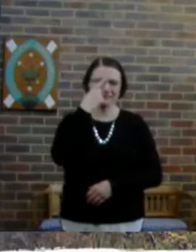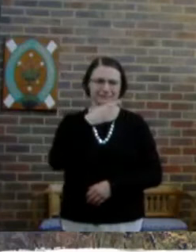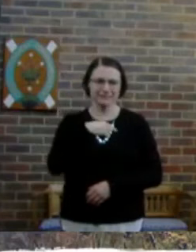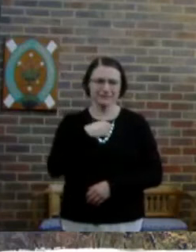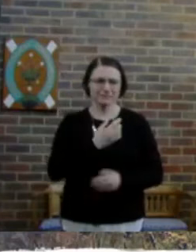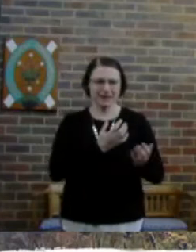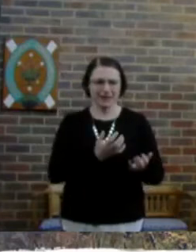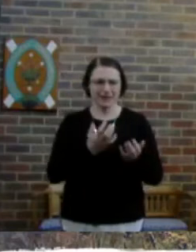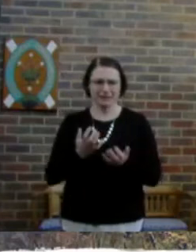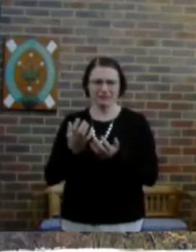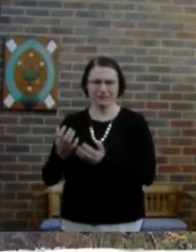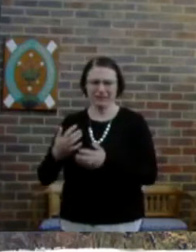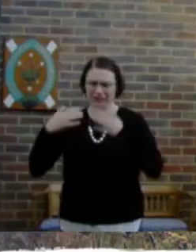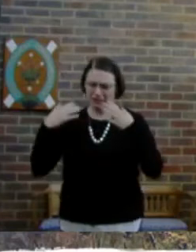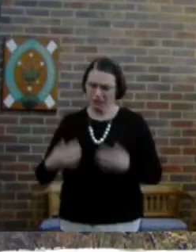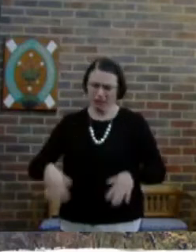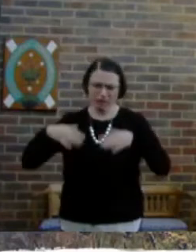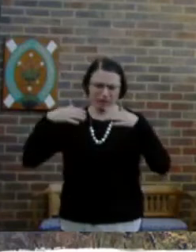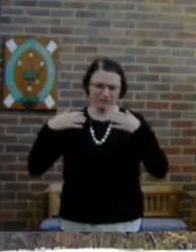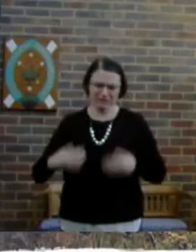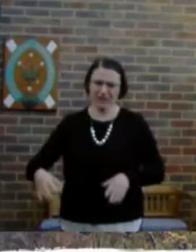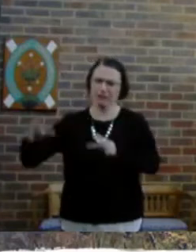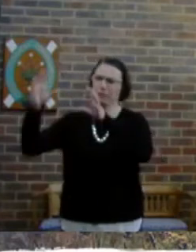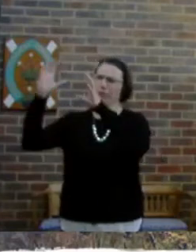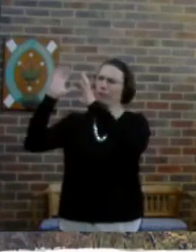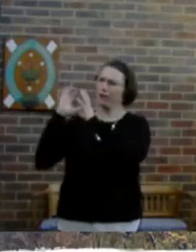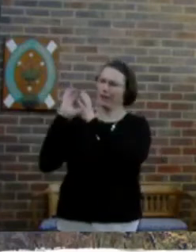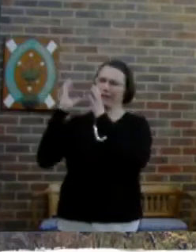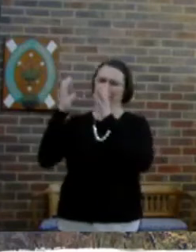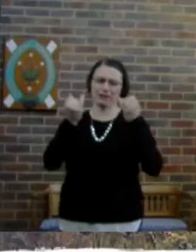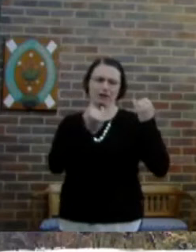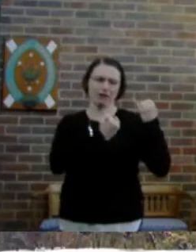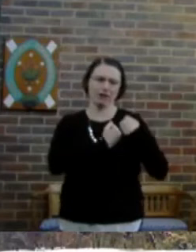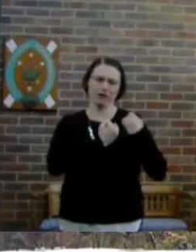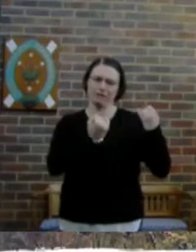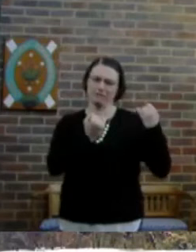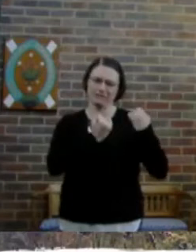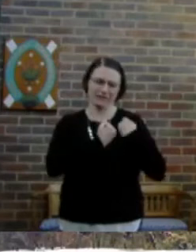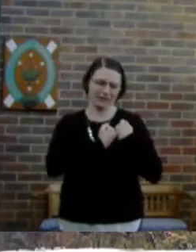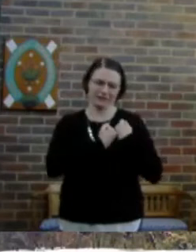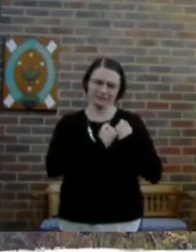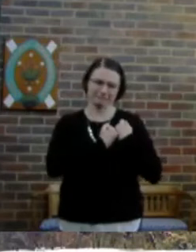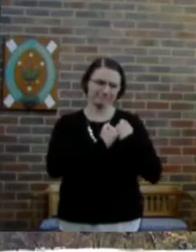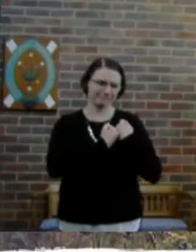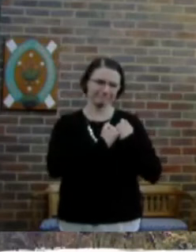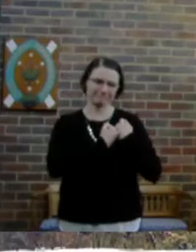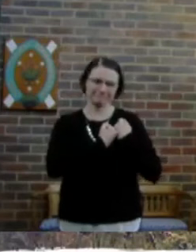Belling the awesome weight of sin